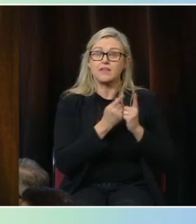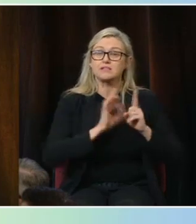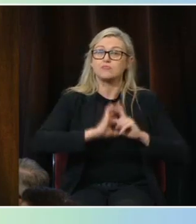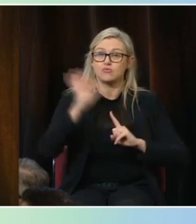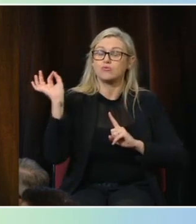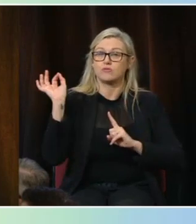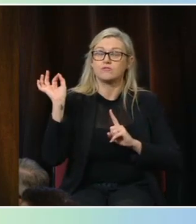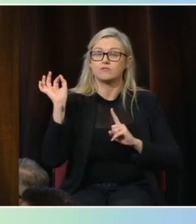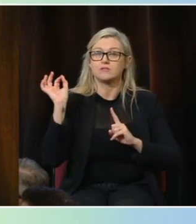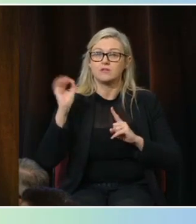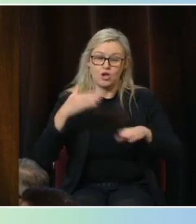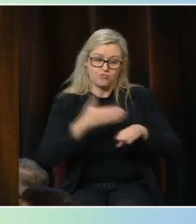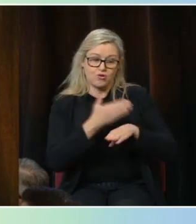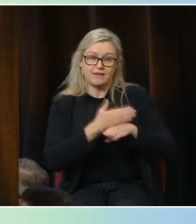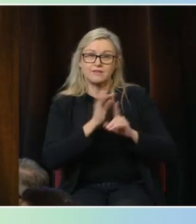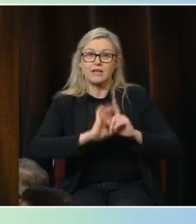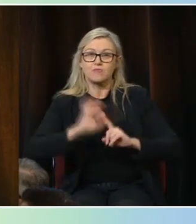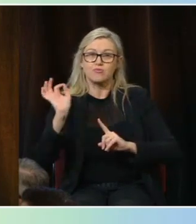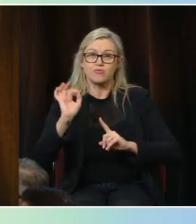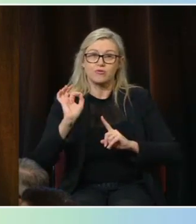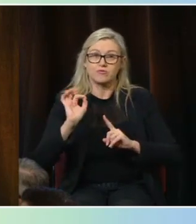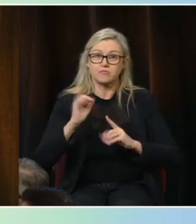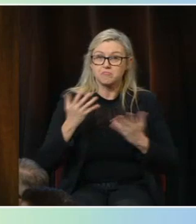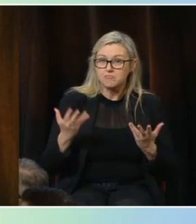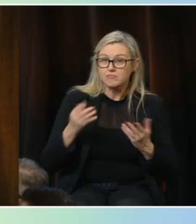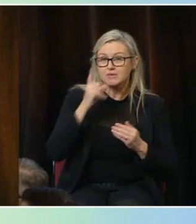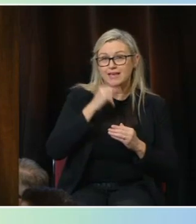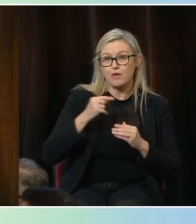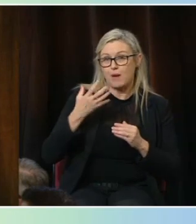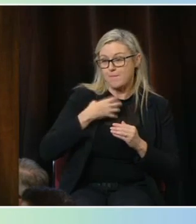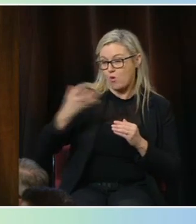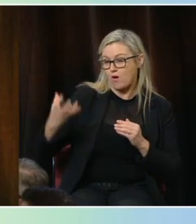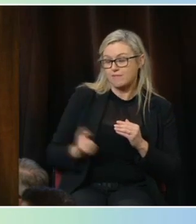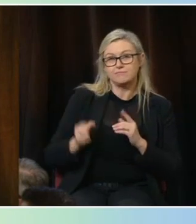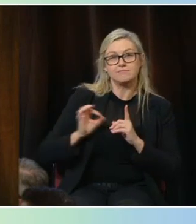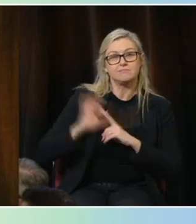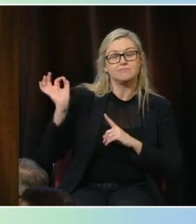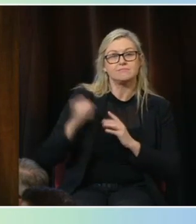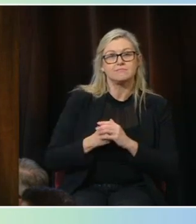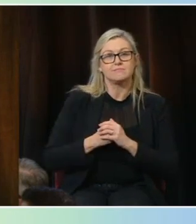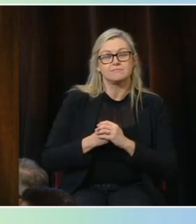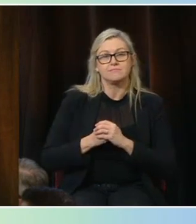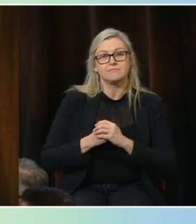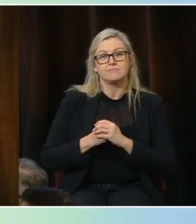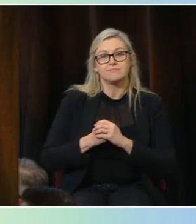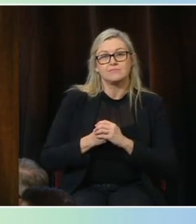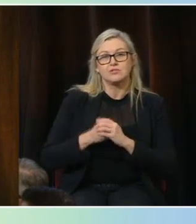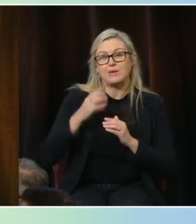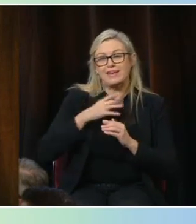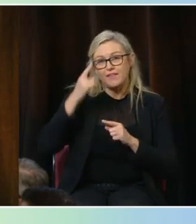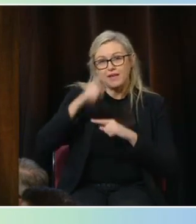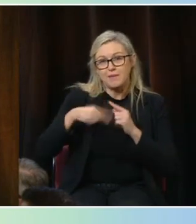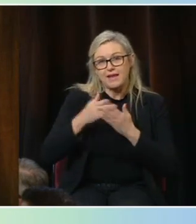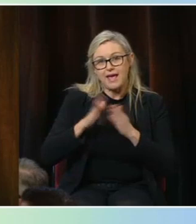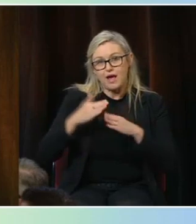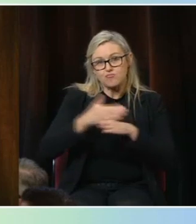growth Remains The Secret source to higher incomes it is worth acknowledging Recent research that finds some reduction in the share of productivity growth that